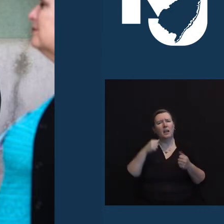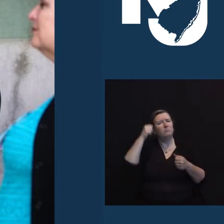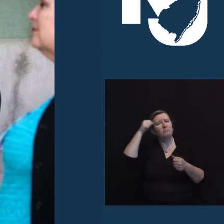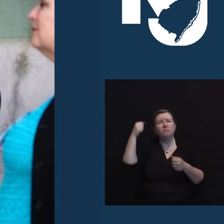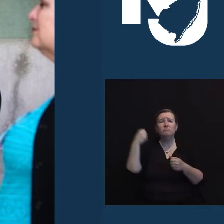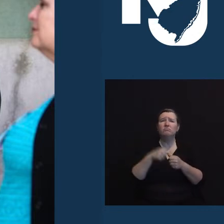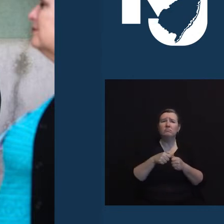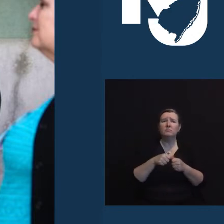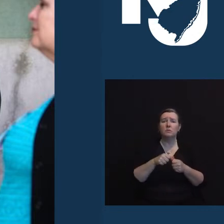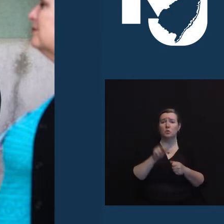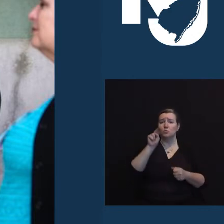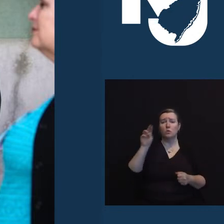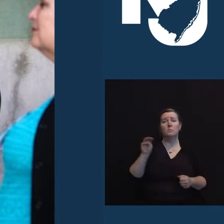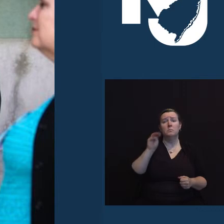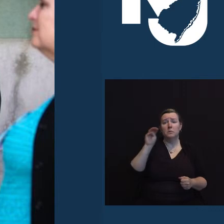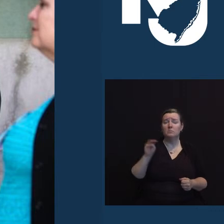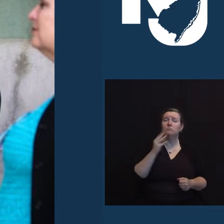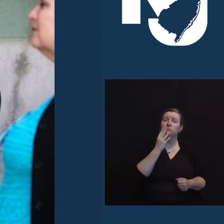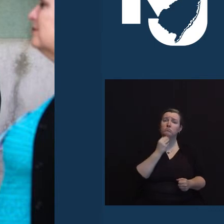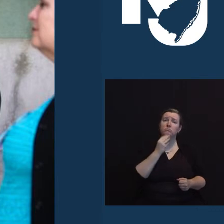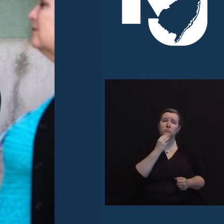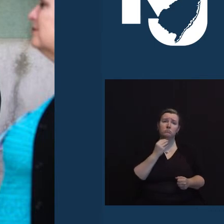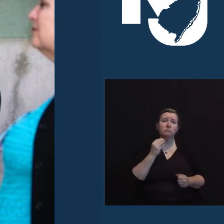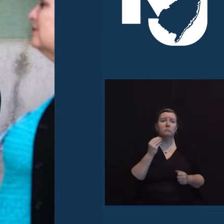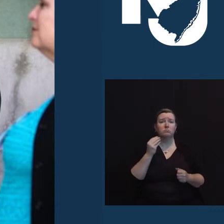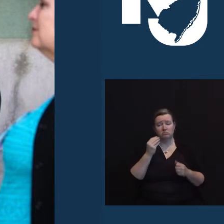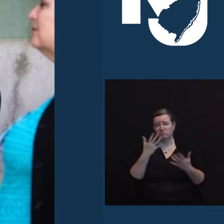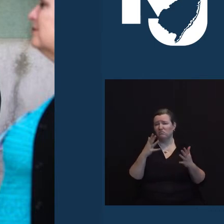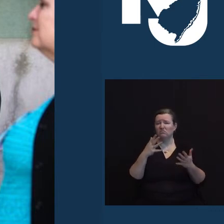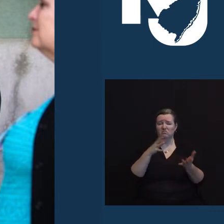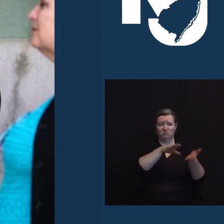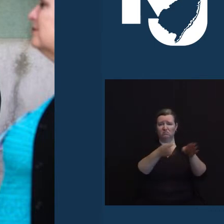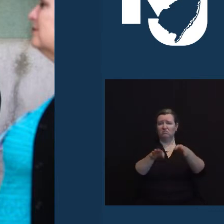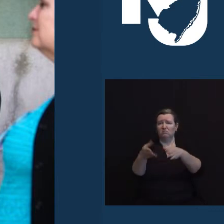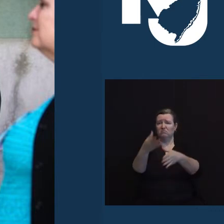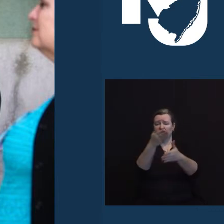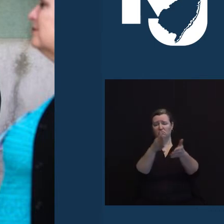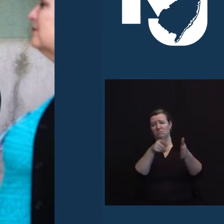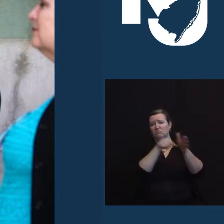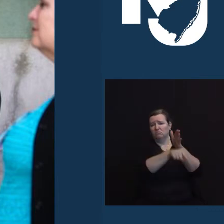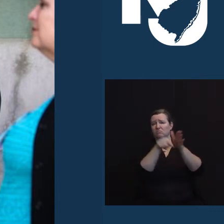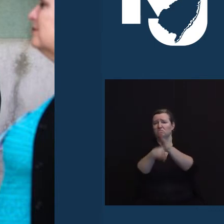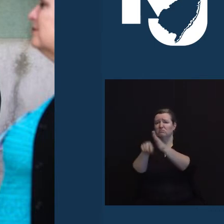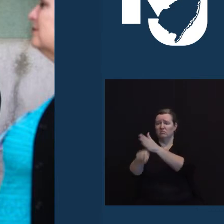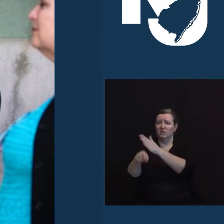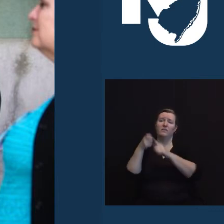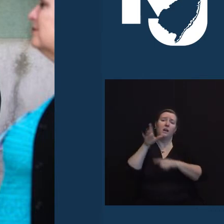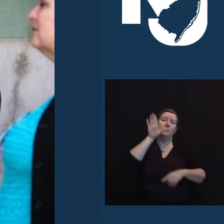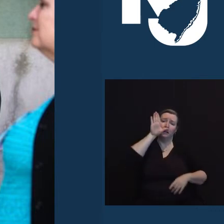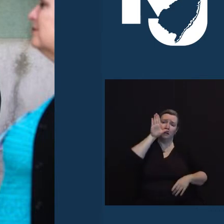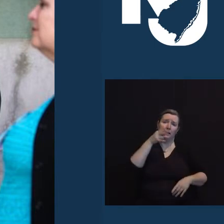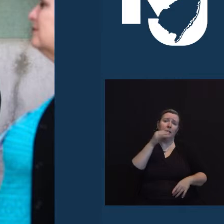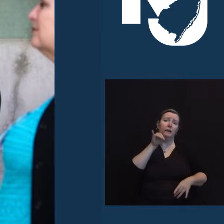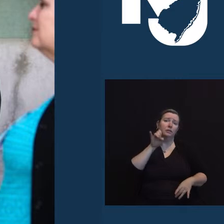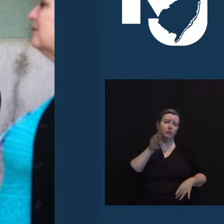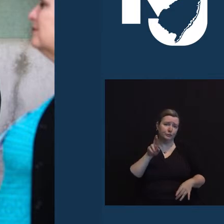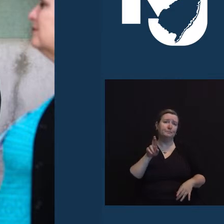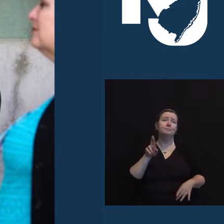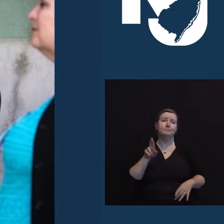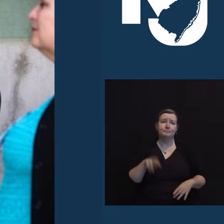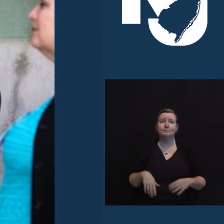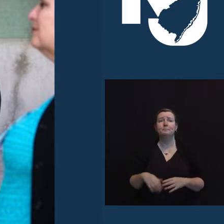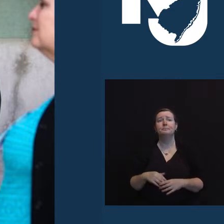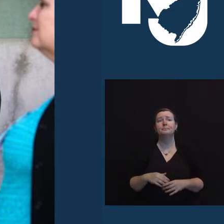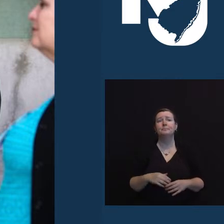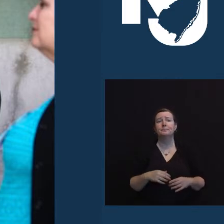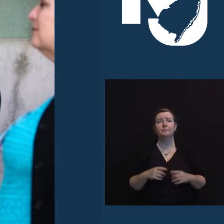who were senselessly murdered by the Nazis. The memories of those we lost stand as an eternal memorial to the awful